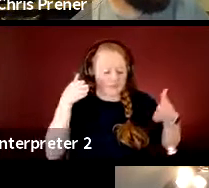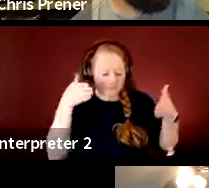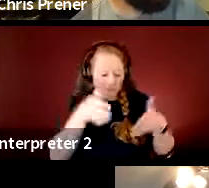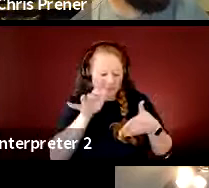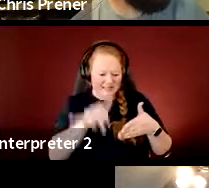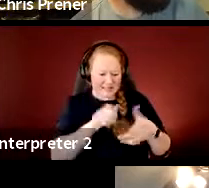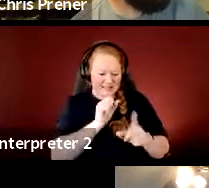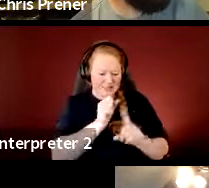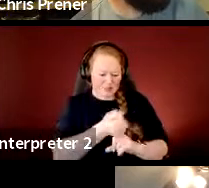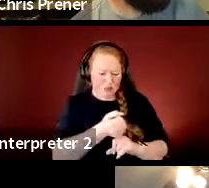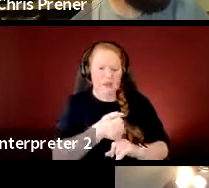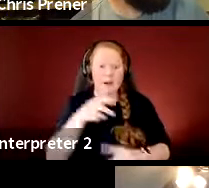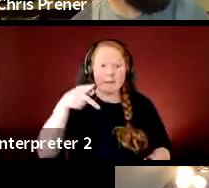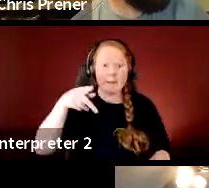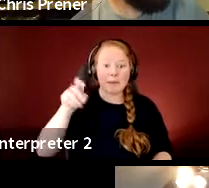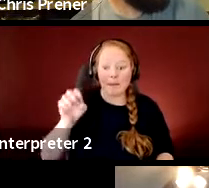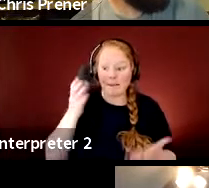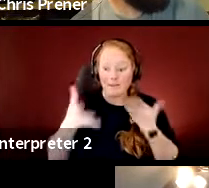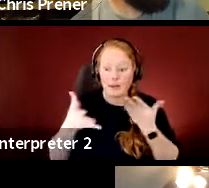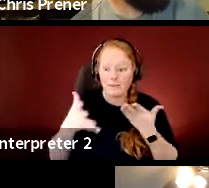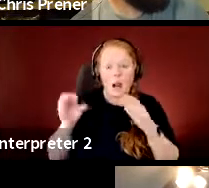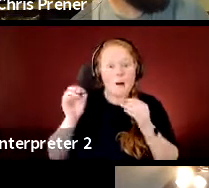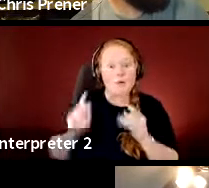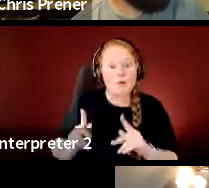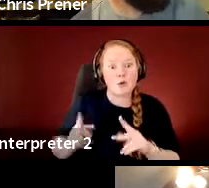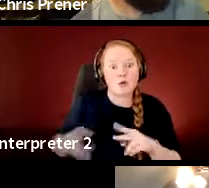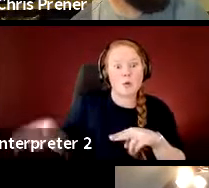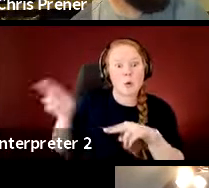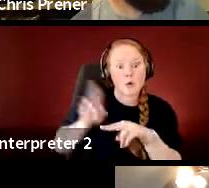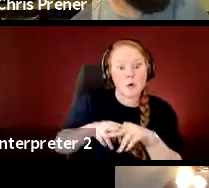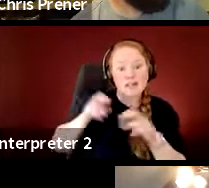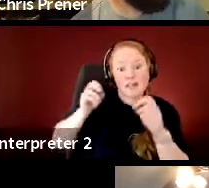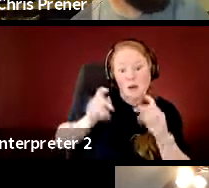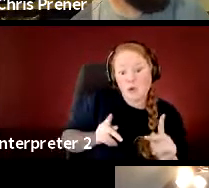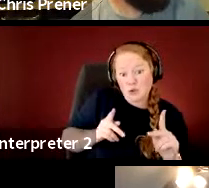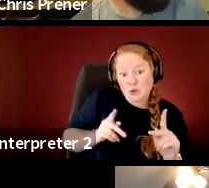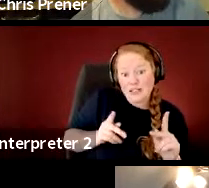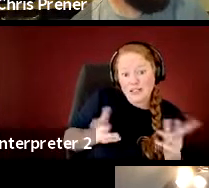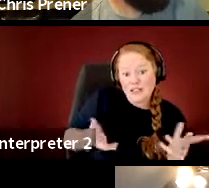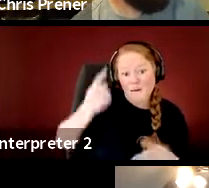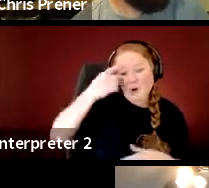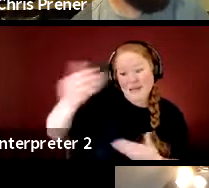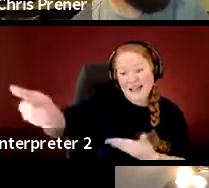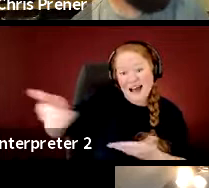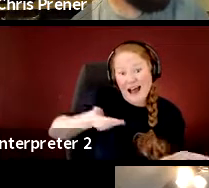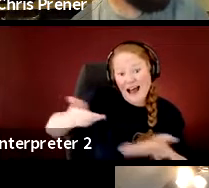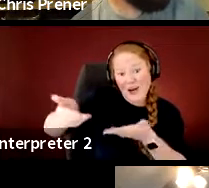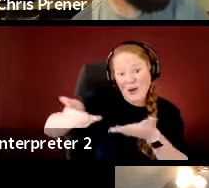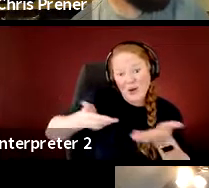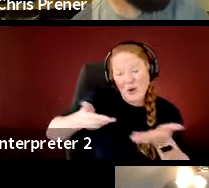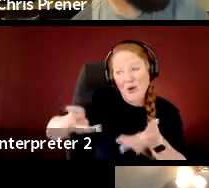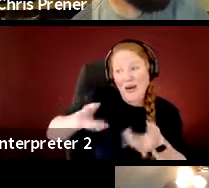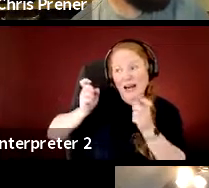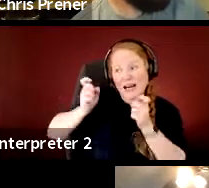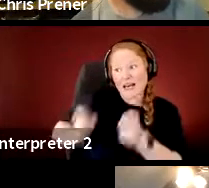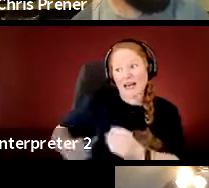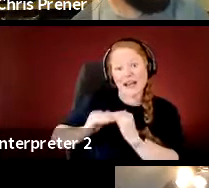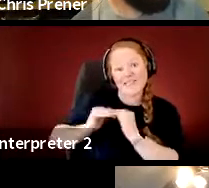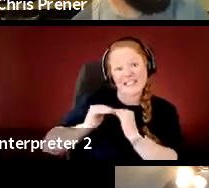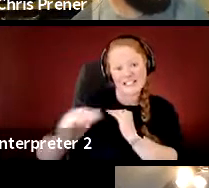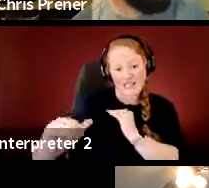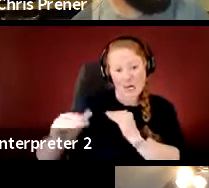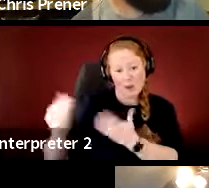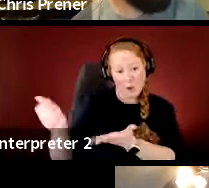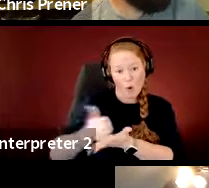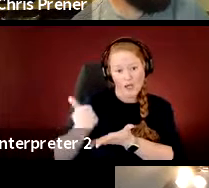PPP opportunity to increase the opportunity for us to hire and give a stable income. We are